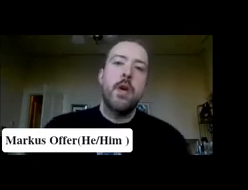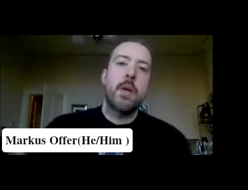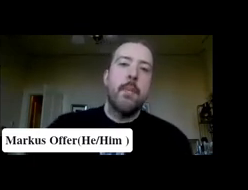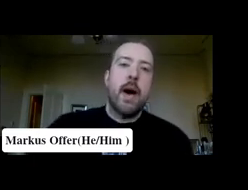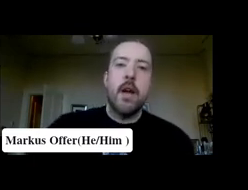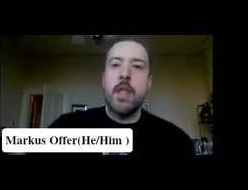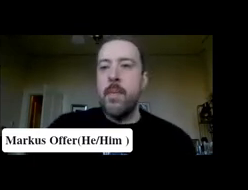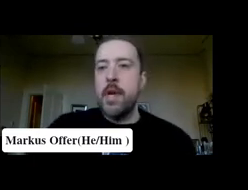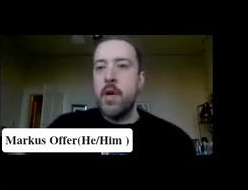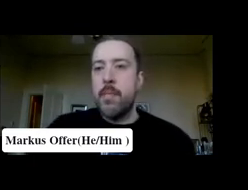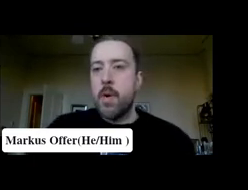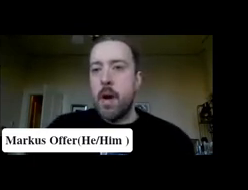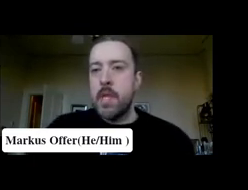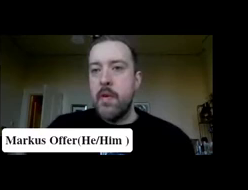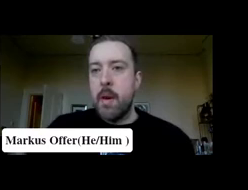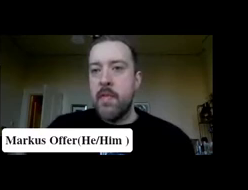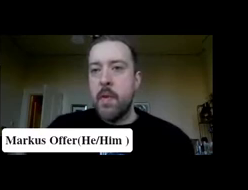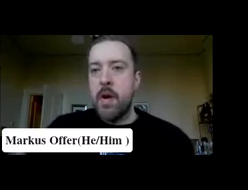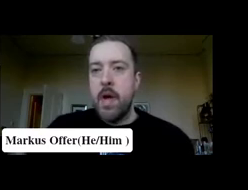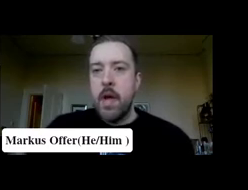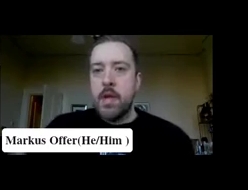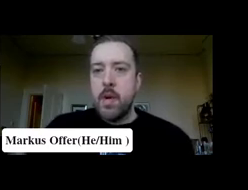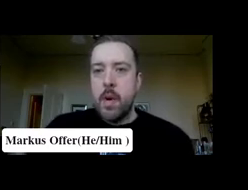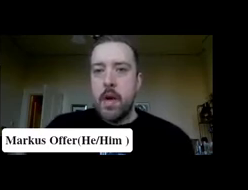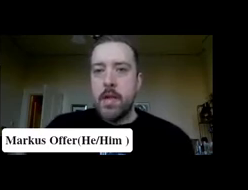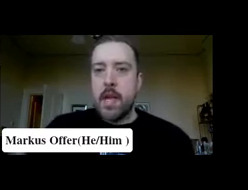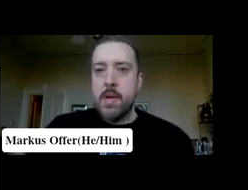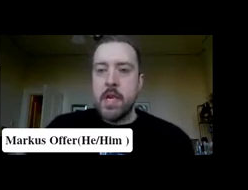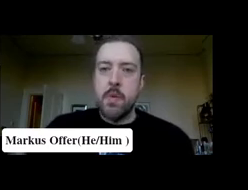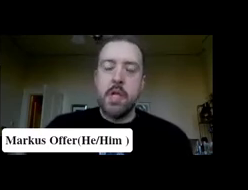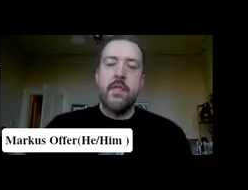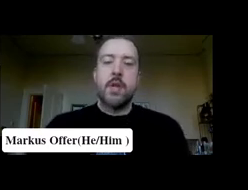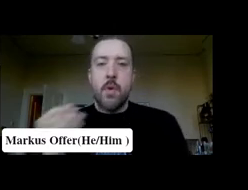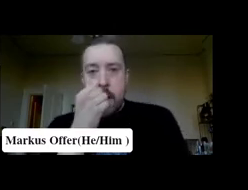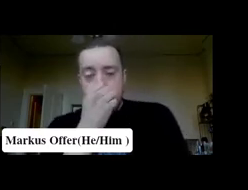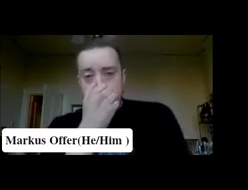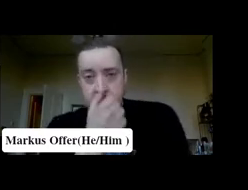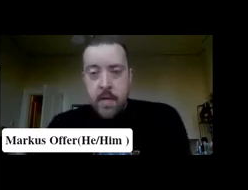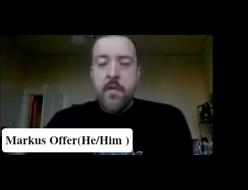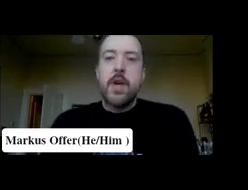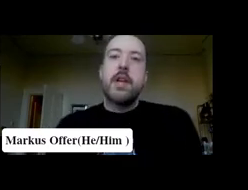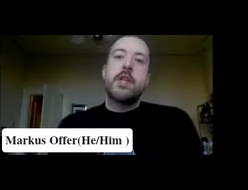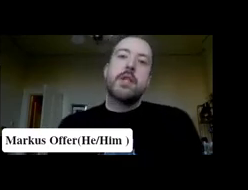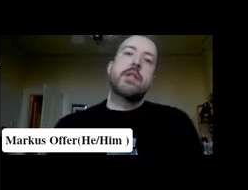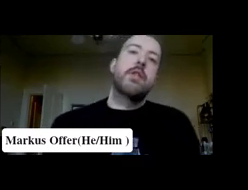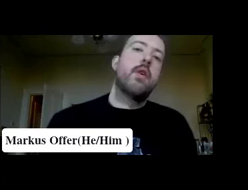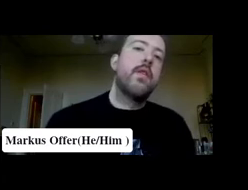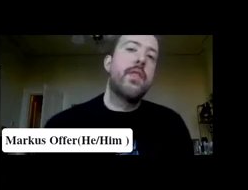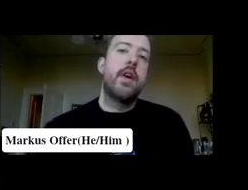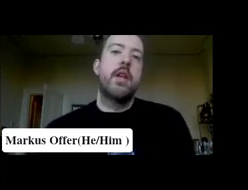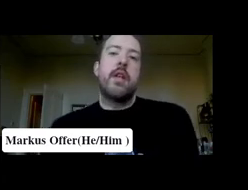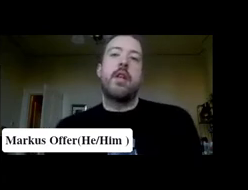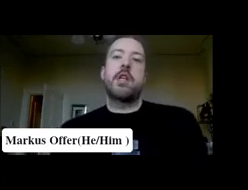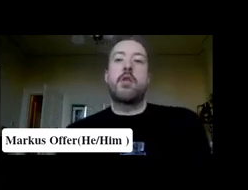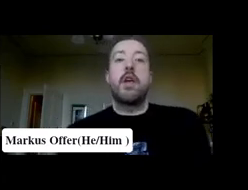So here's a bit of background information on the programmes that we've run before. So Skills for Success wasn't the first programme that we've run. We've done four iterations of